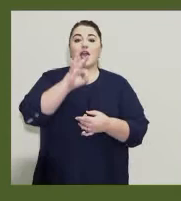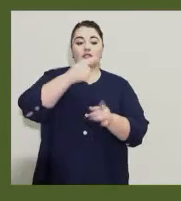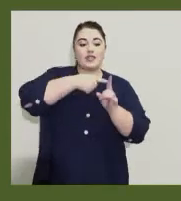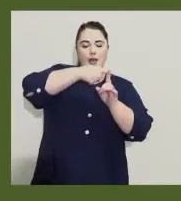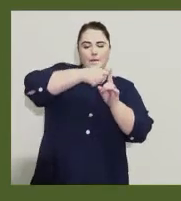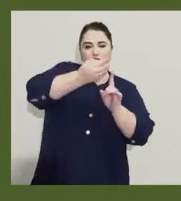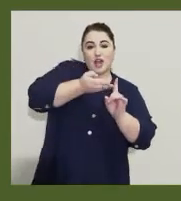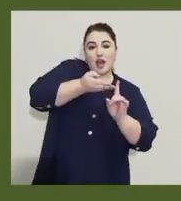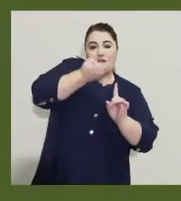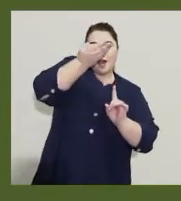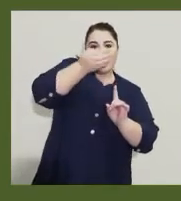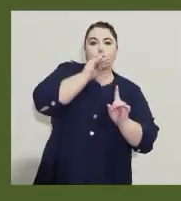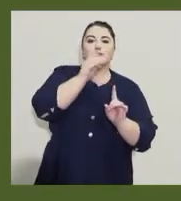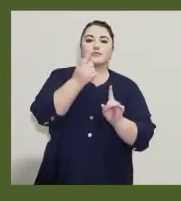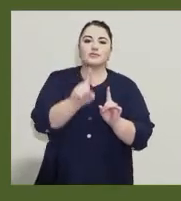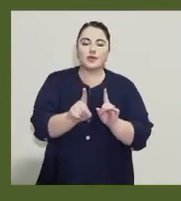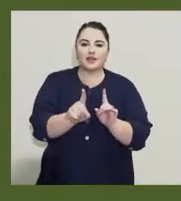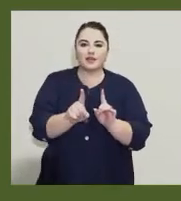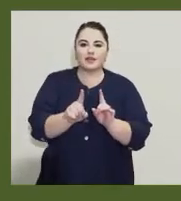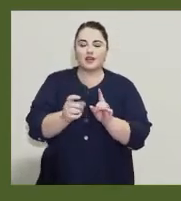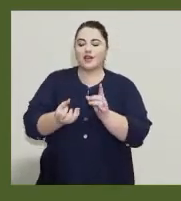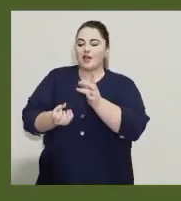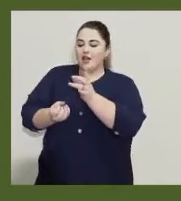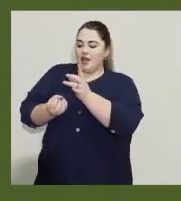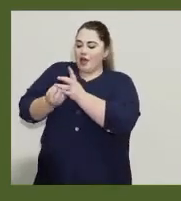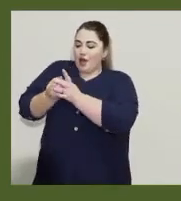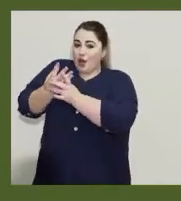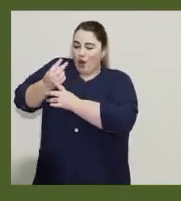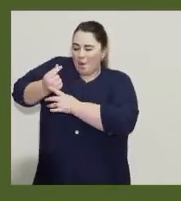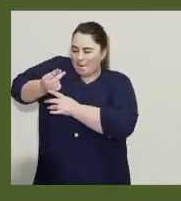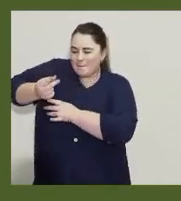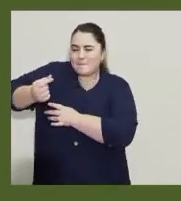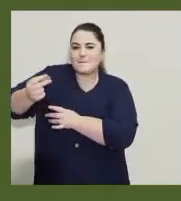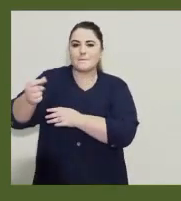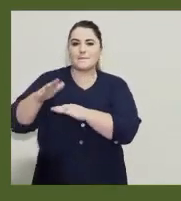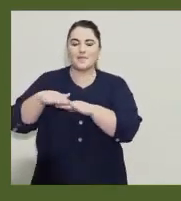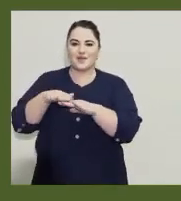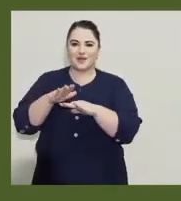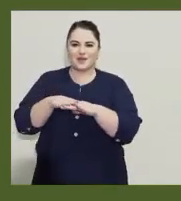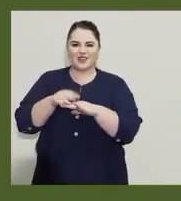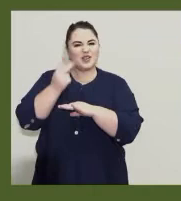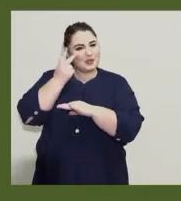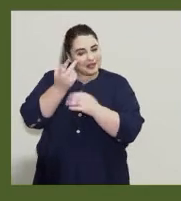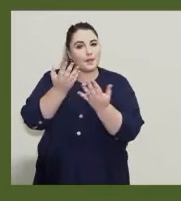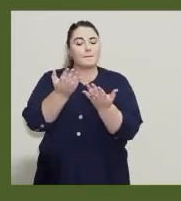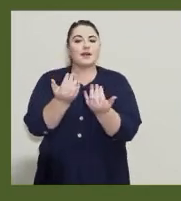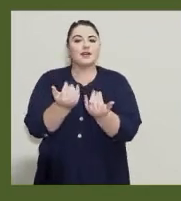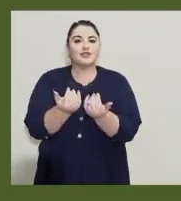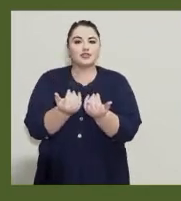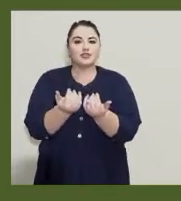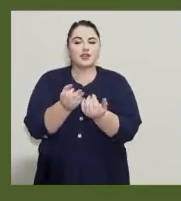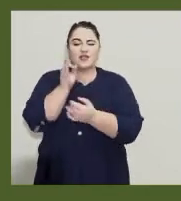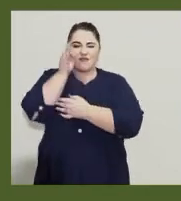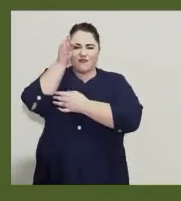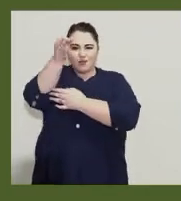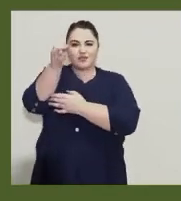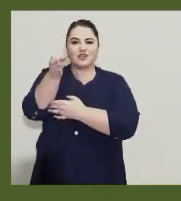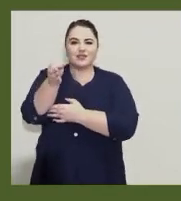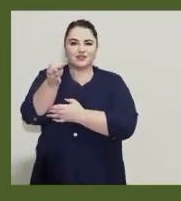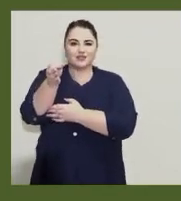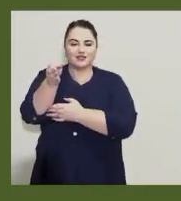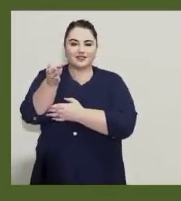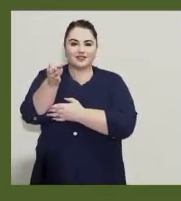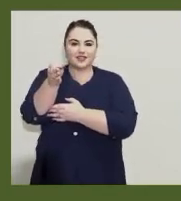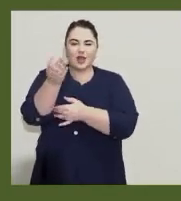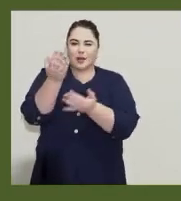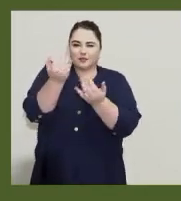There's the answer. The higher the temperature, the faster the plant will grow. Do you see it's a prediction?